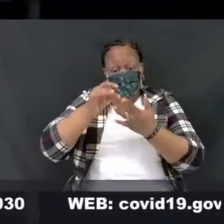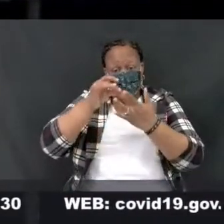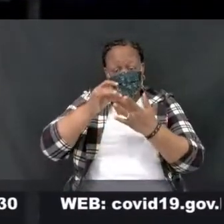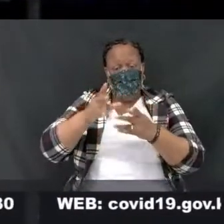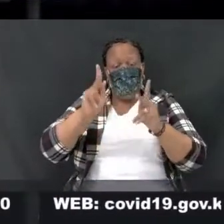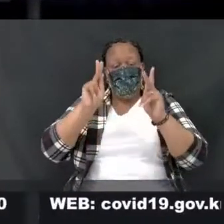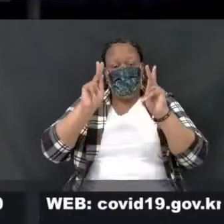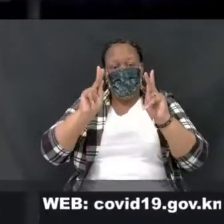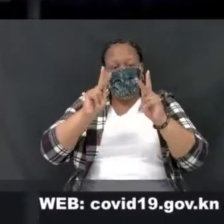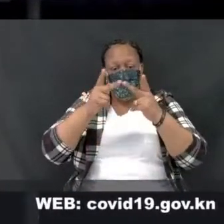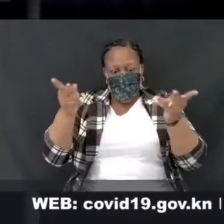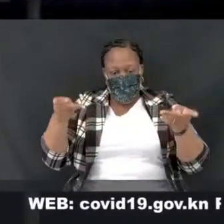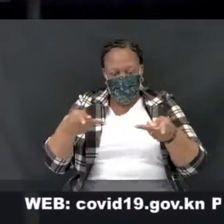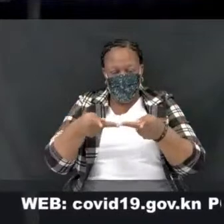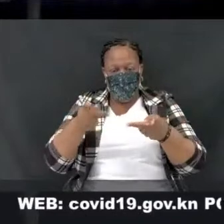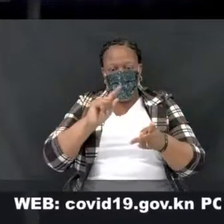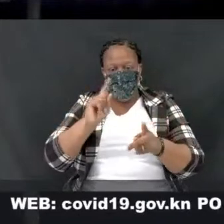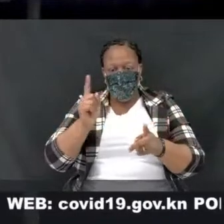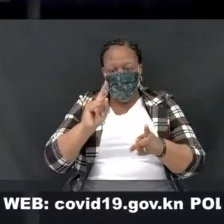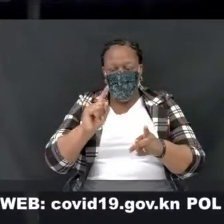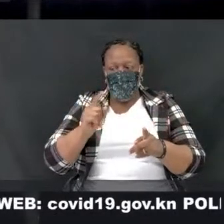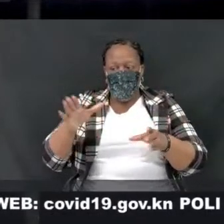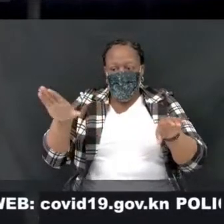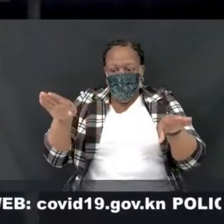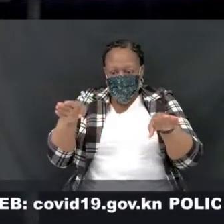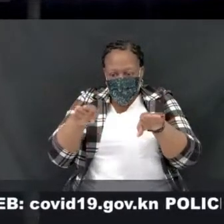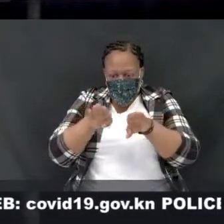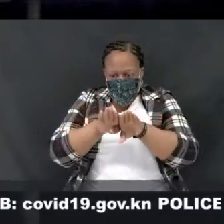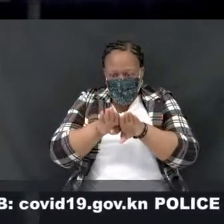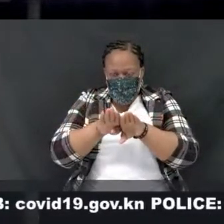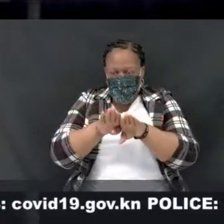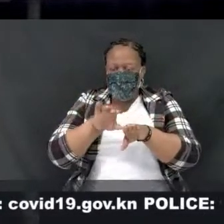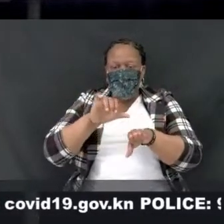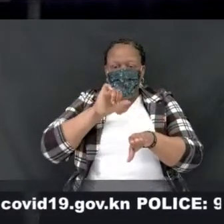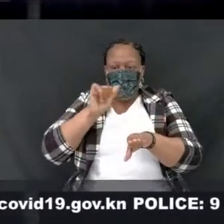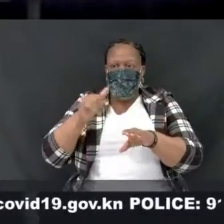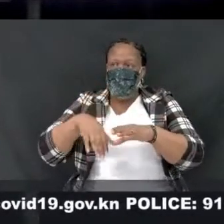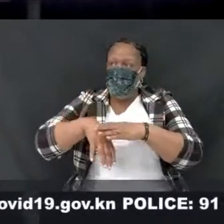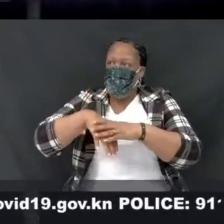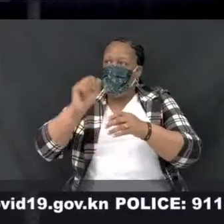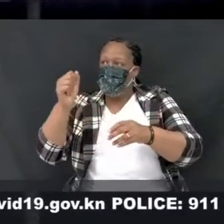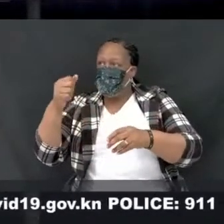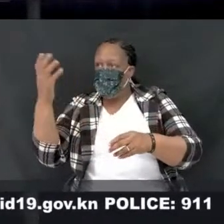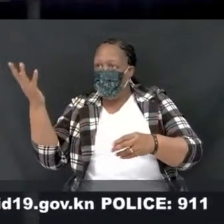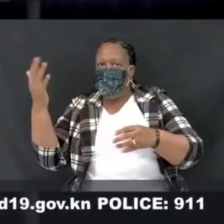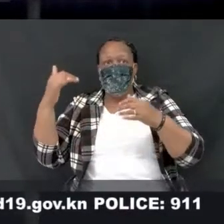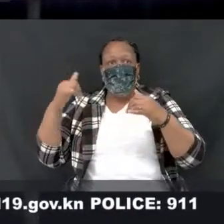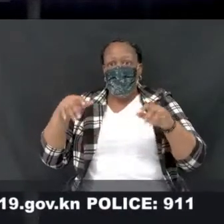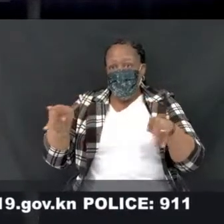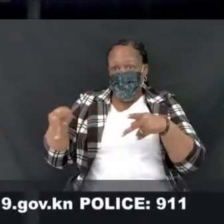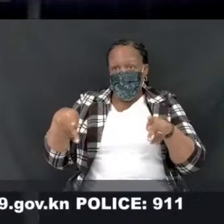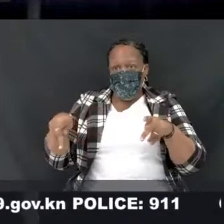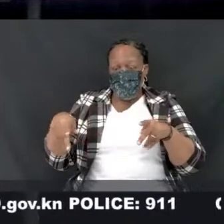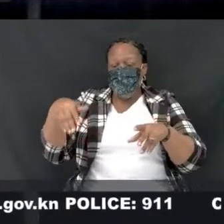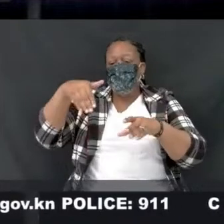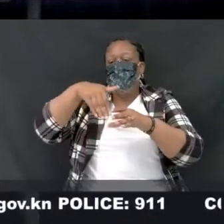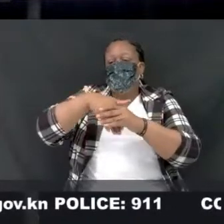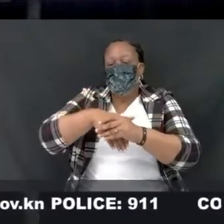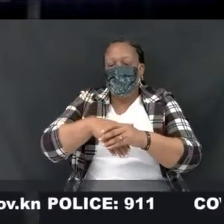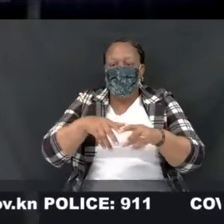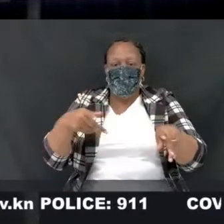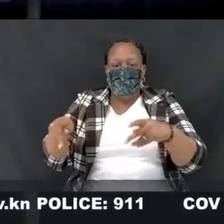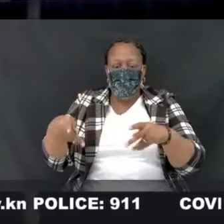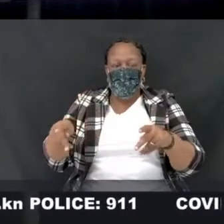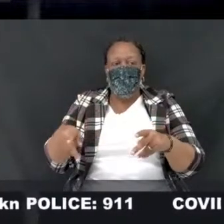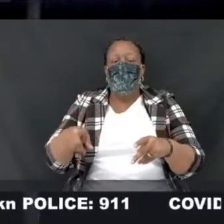a significant risk or threat to the patrons and everyone else, and even the first responders, you